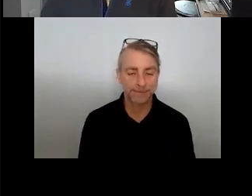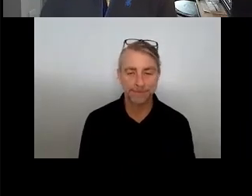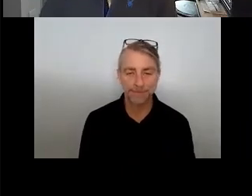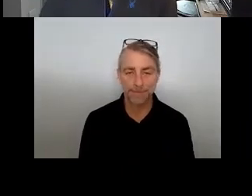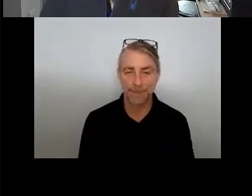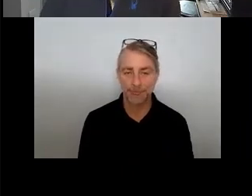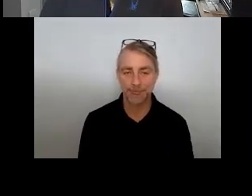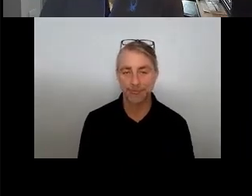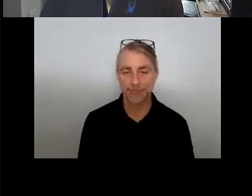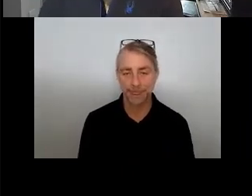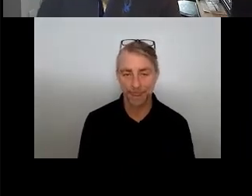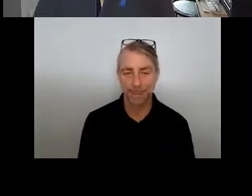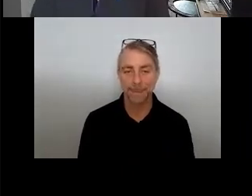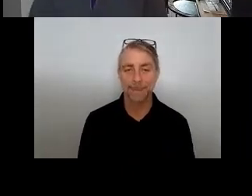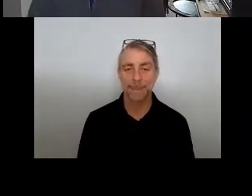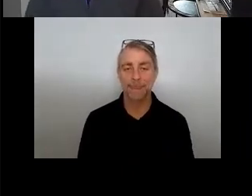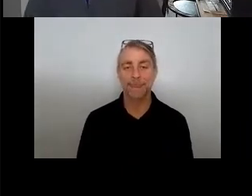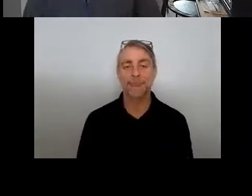Okay, so again,